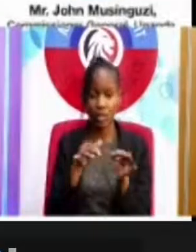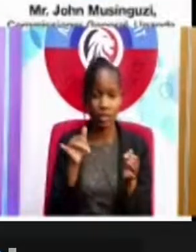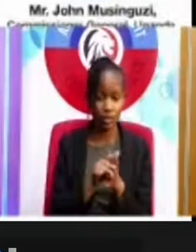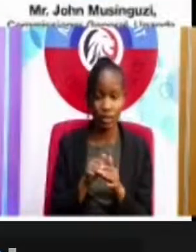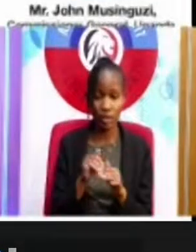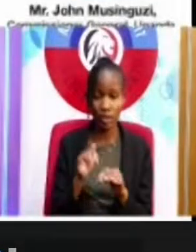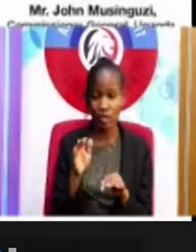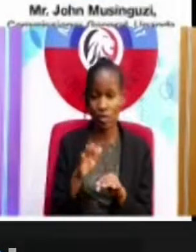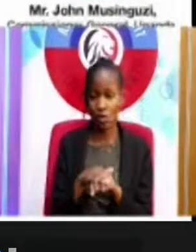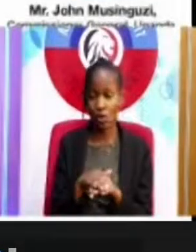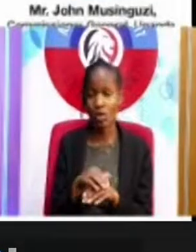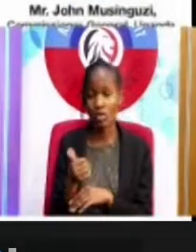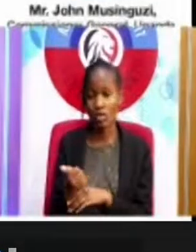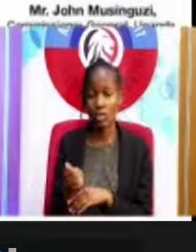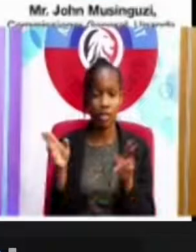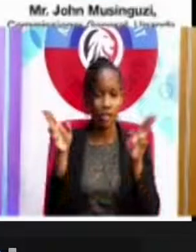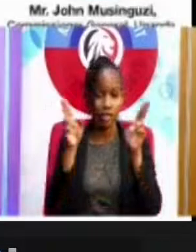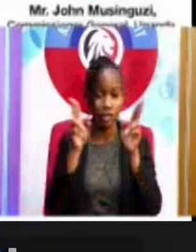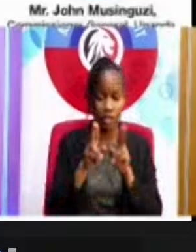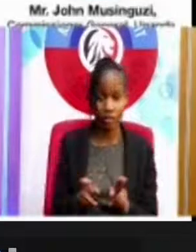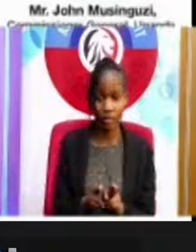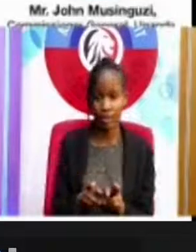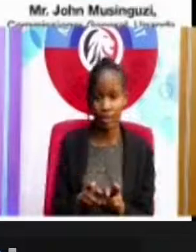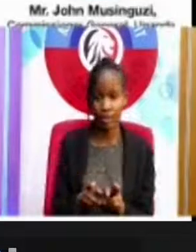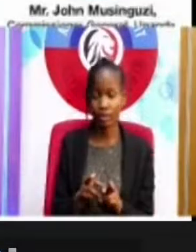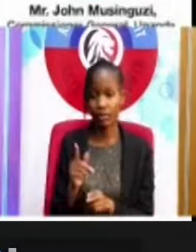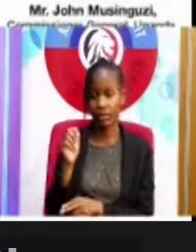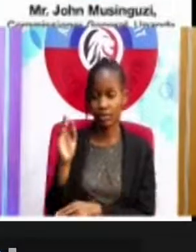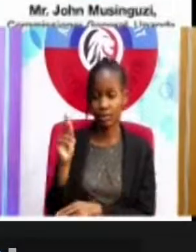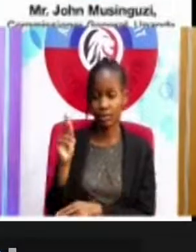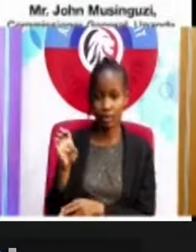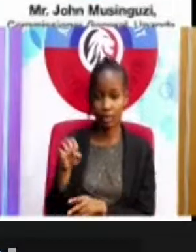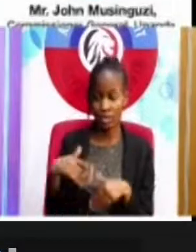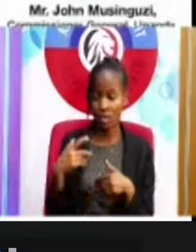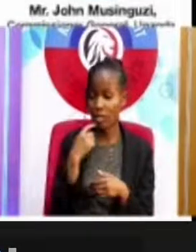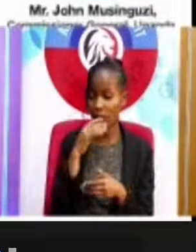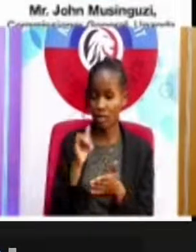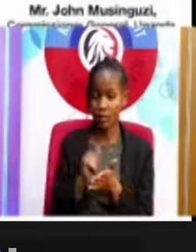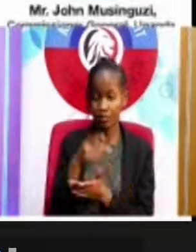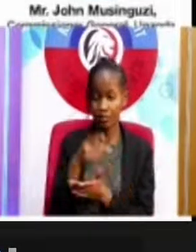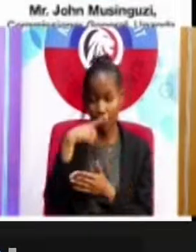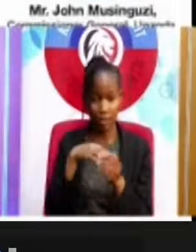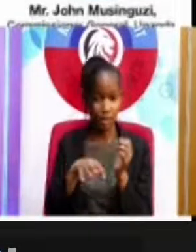of international trade, as I mentioned, the policy of government to continue allowing